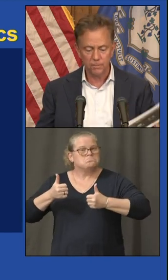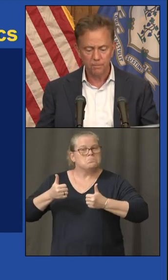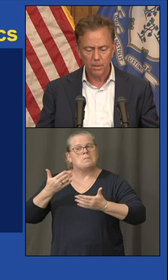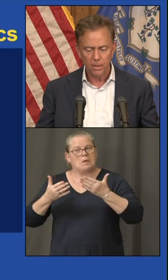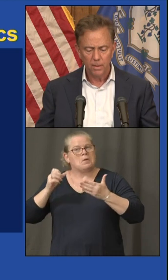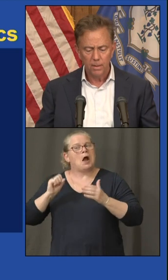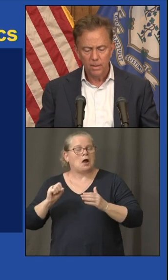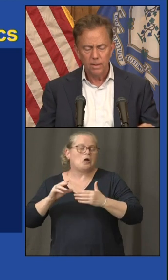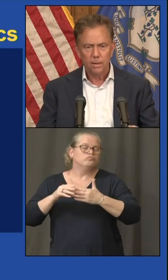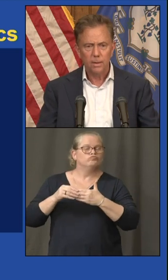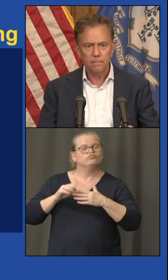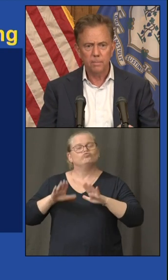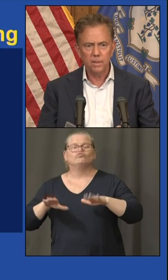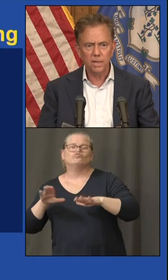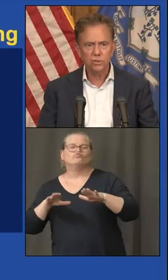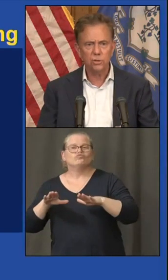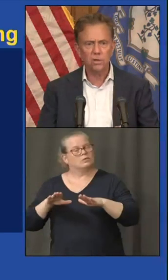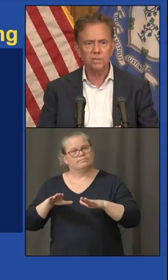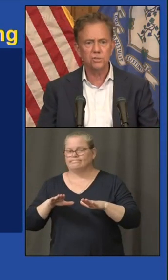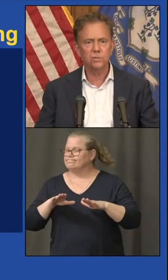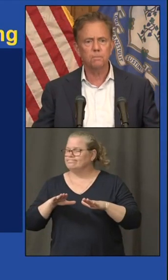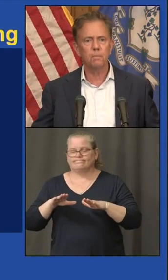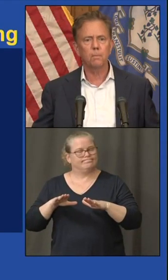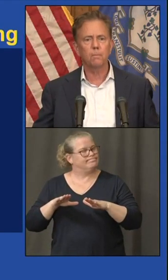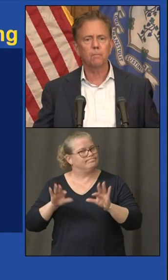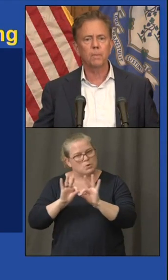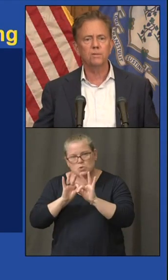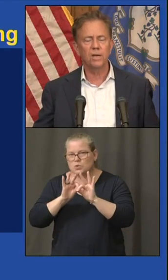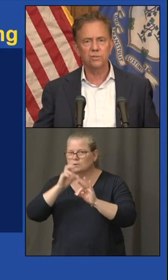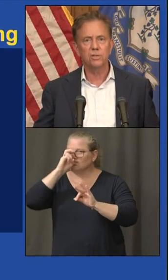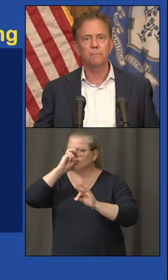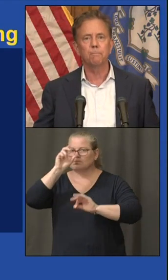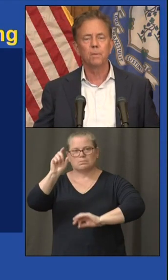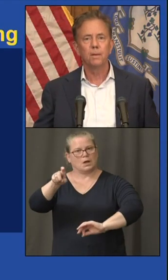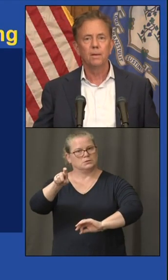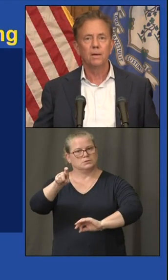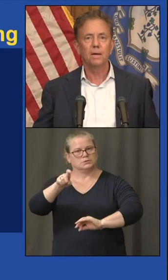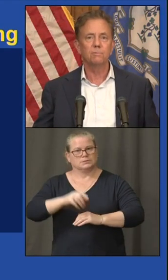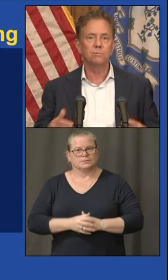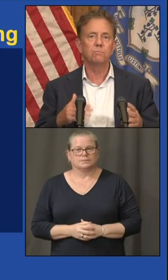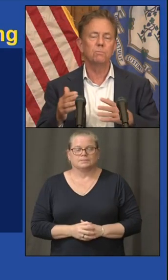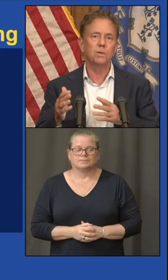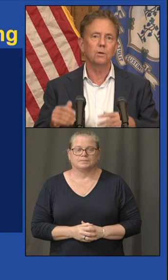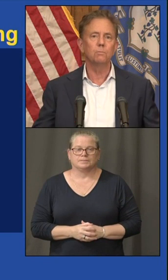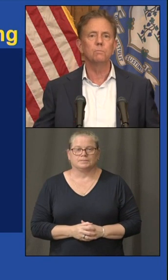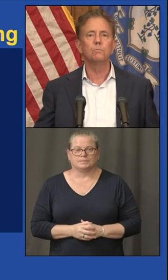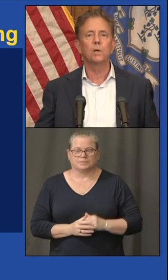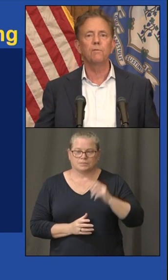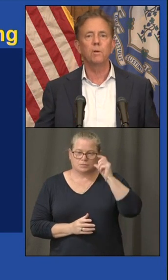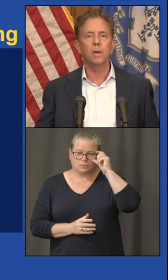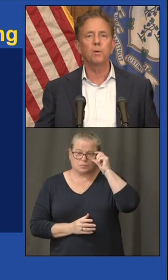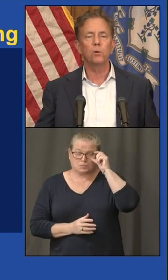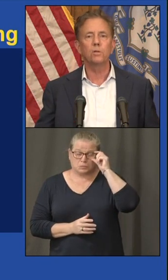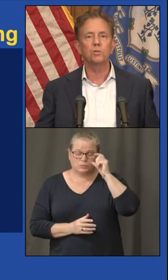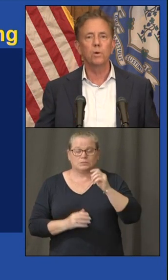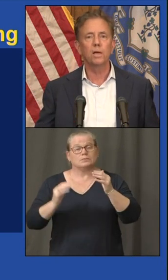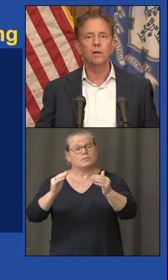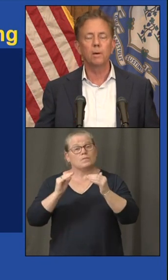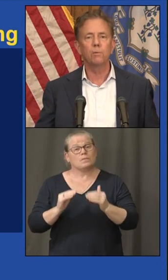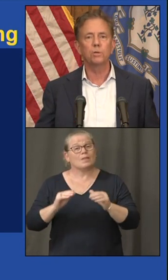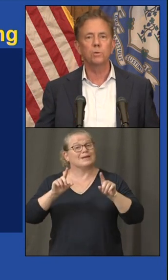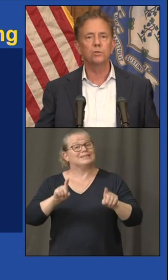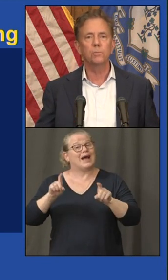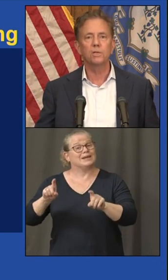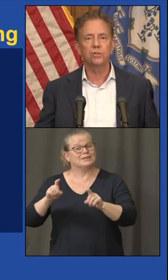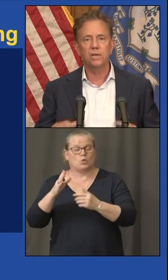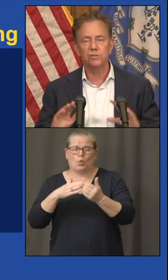relax. Next chart is testing. I was, whatever you maybe heard this weekend